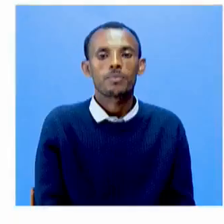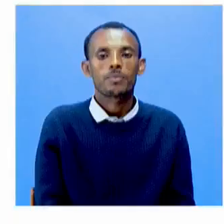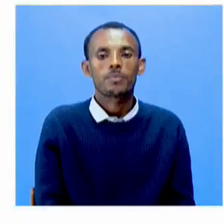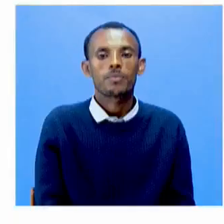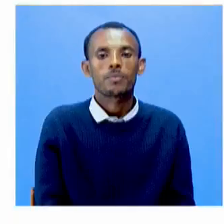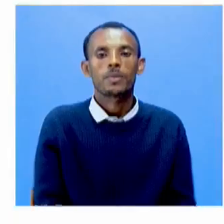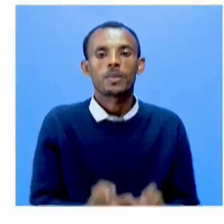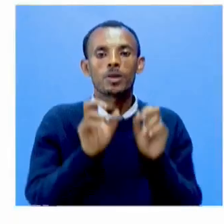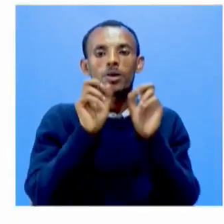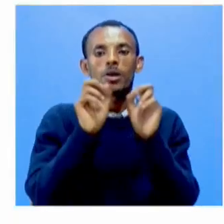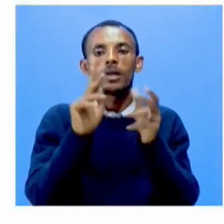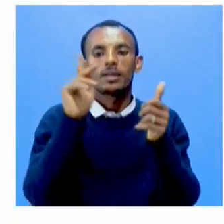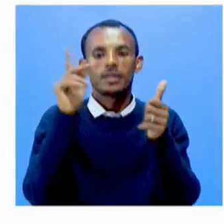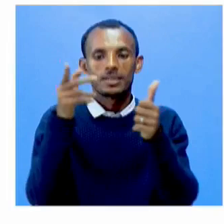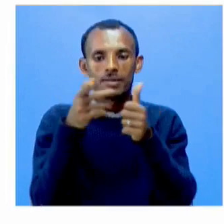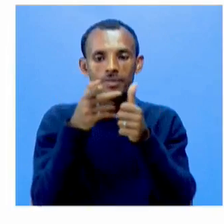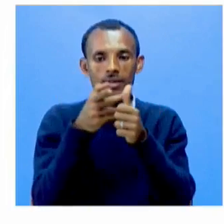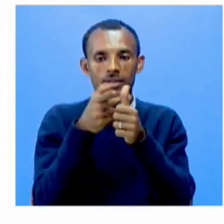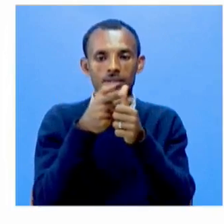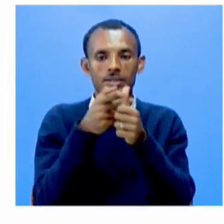Okay, the first one is this: